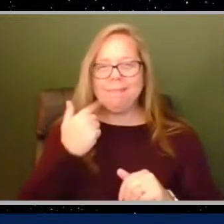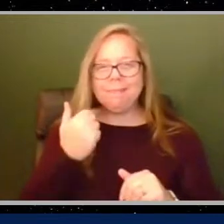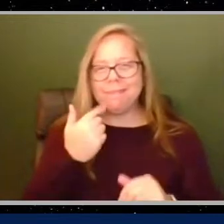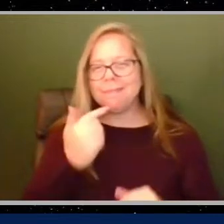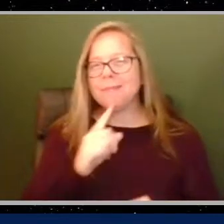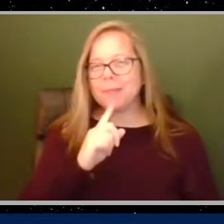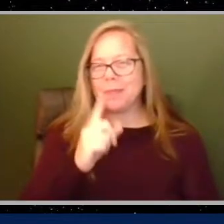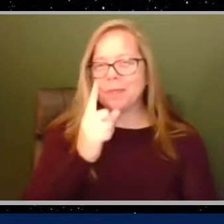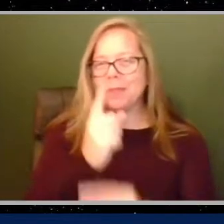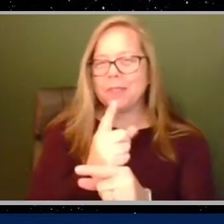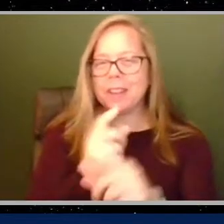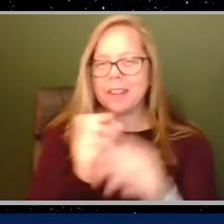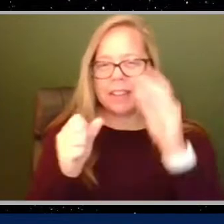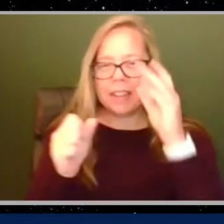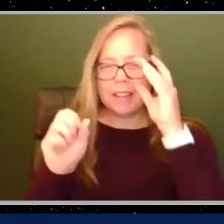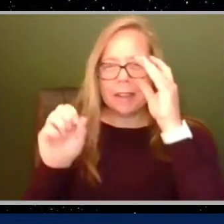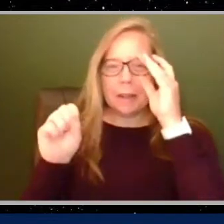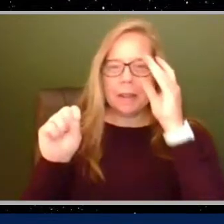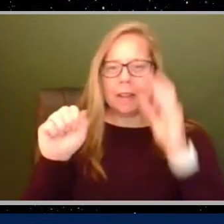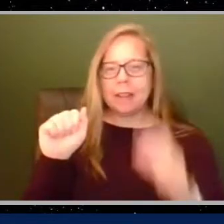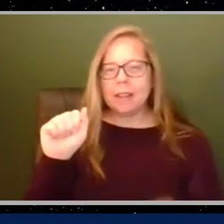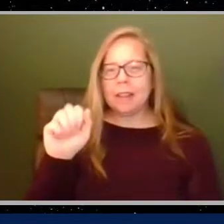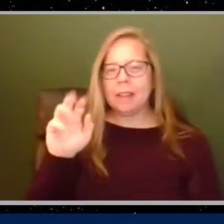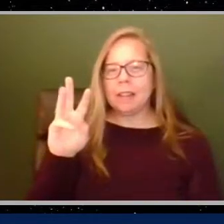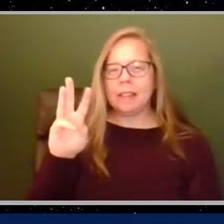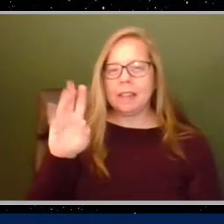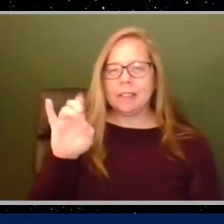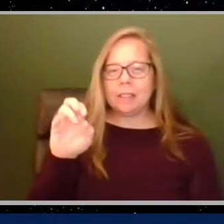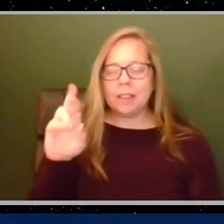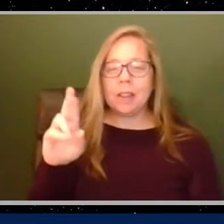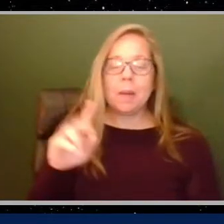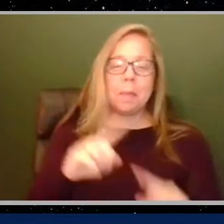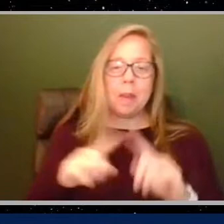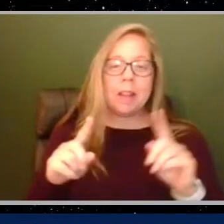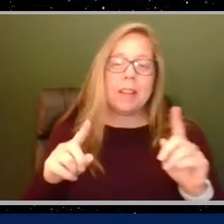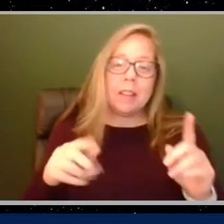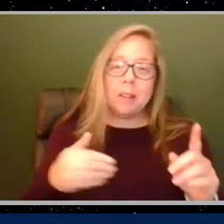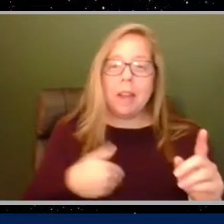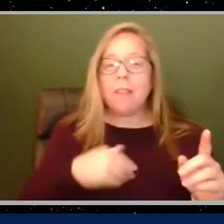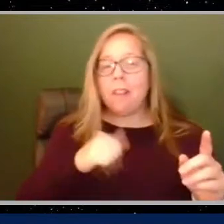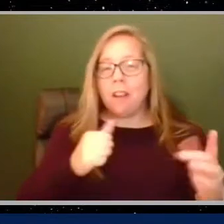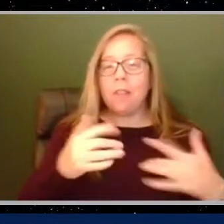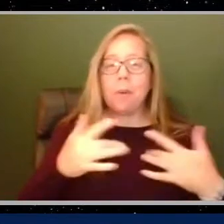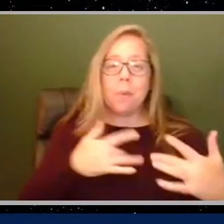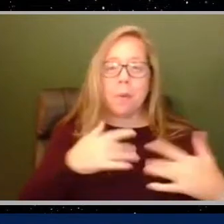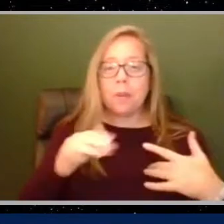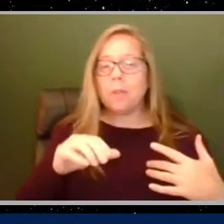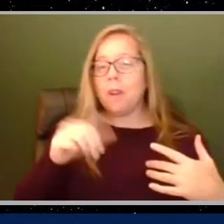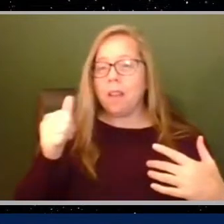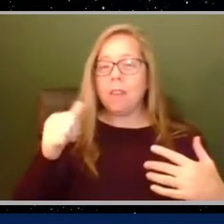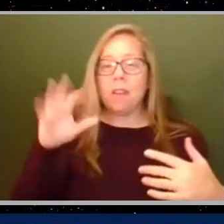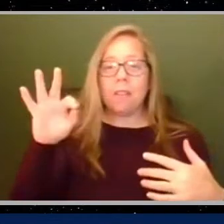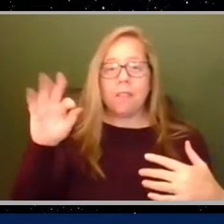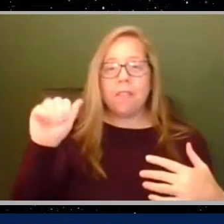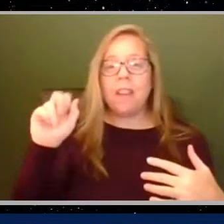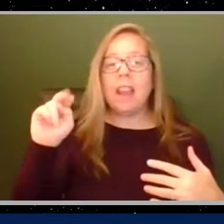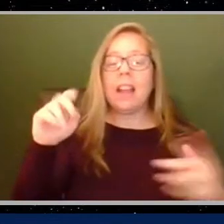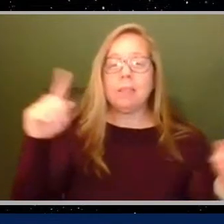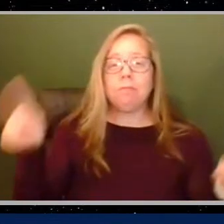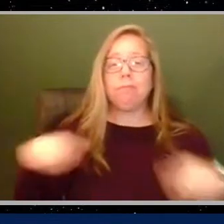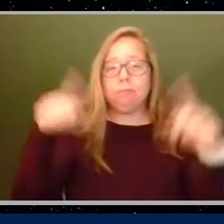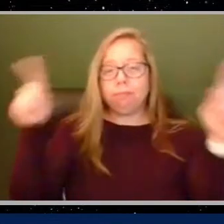factor. But you also have those constant whirring fans on the station too. So Yeah. Huh. Yeah. Let's see